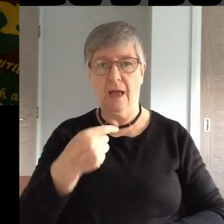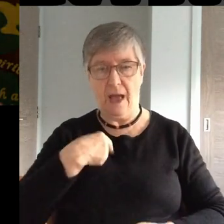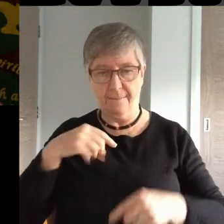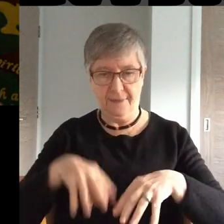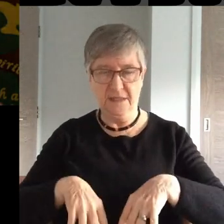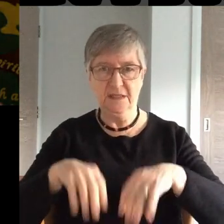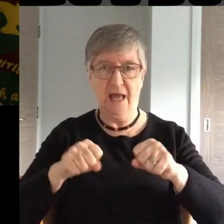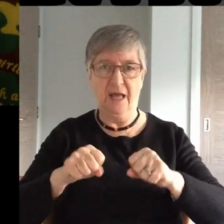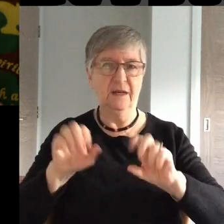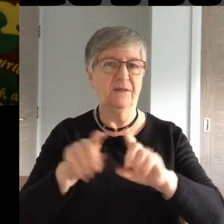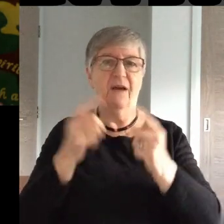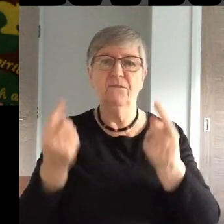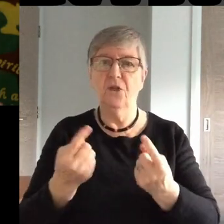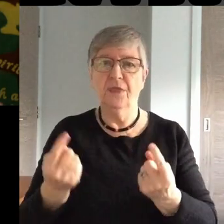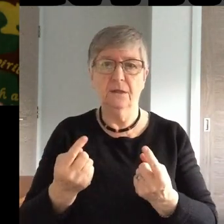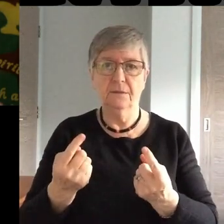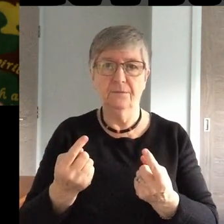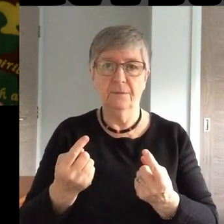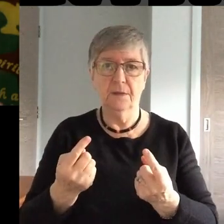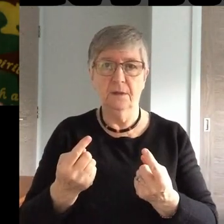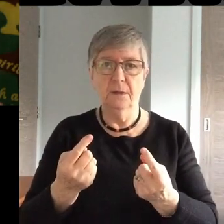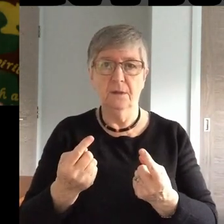at the beginning of everything else. When